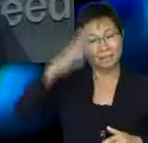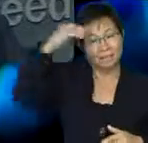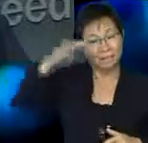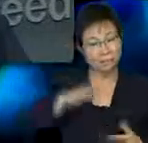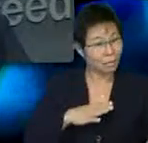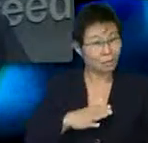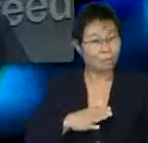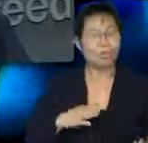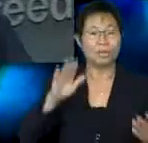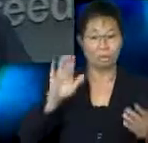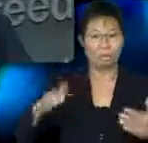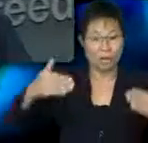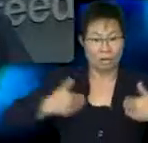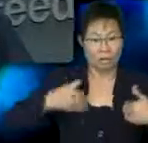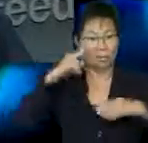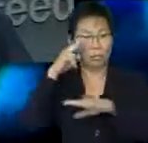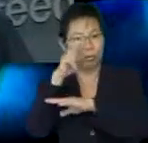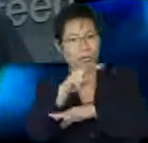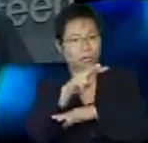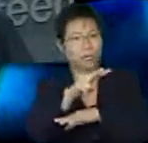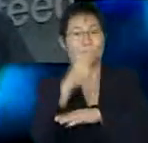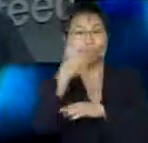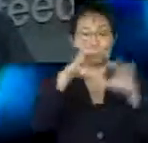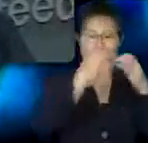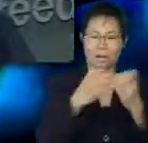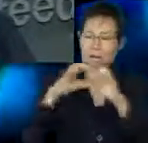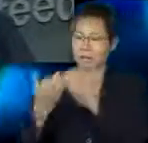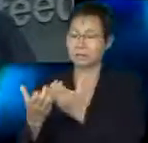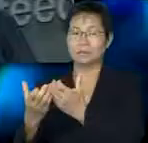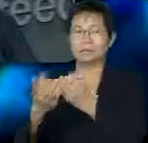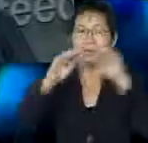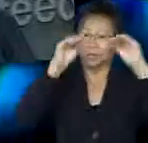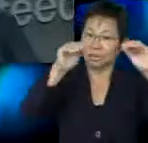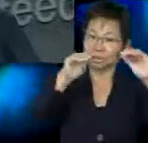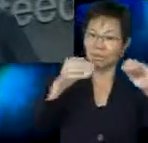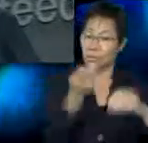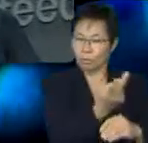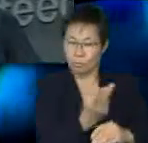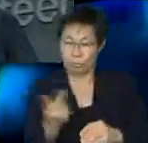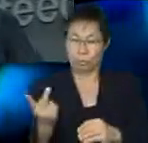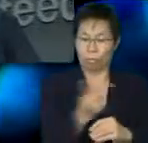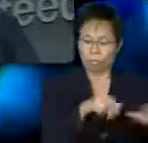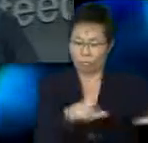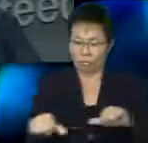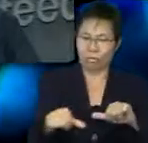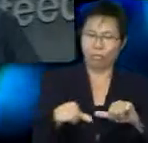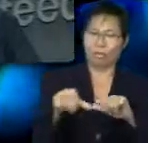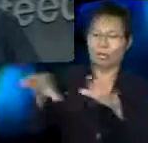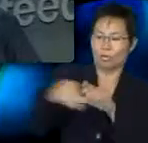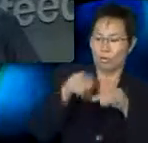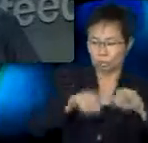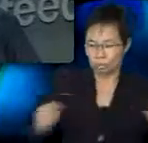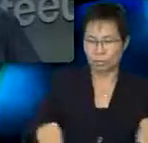gentlemen, you have just witnessed two class sessions, both of which actively involve